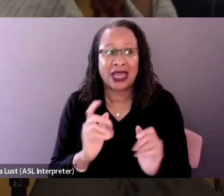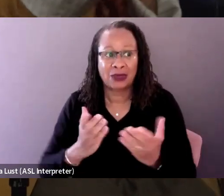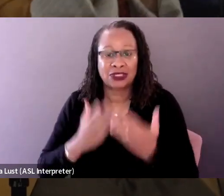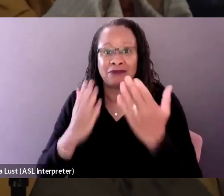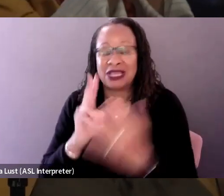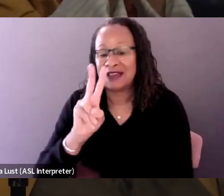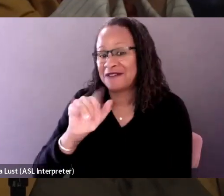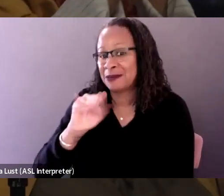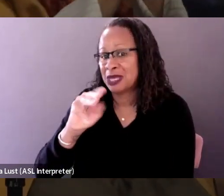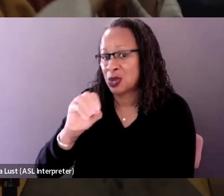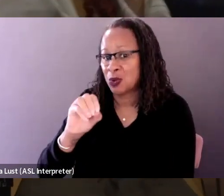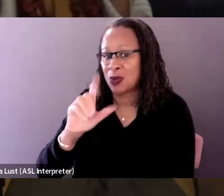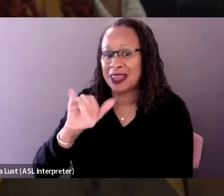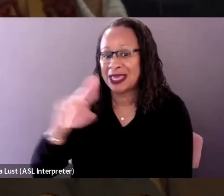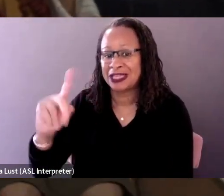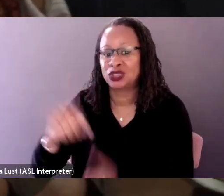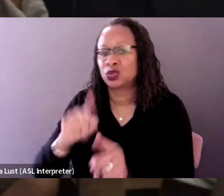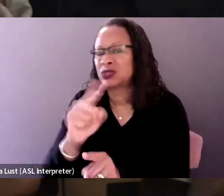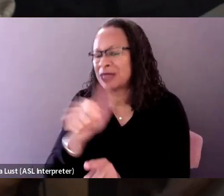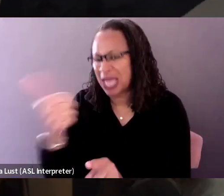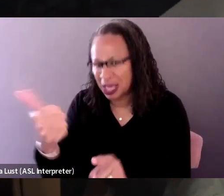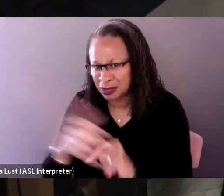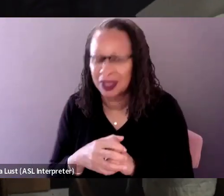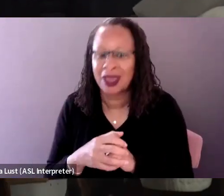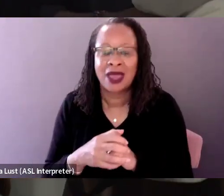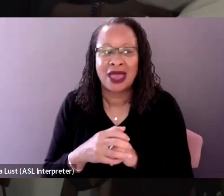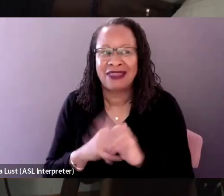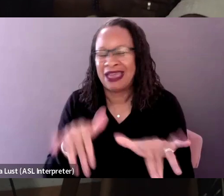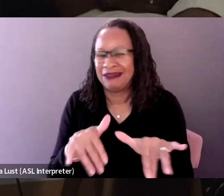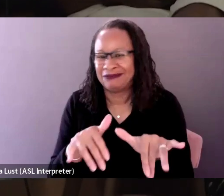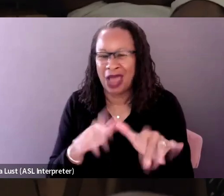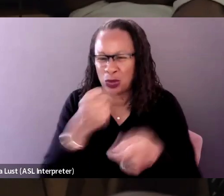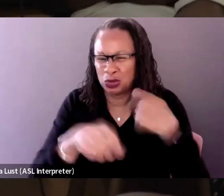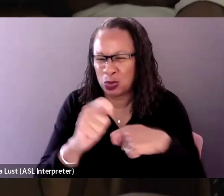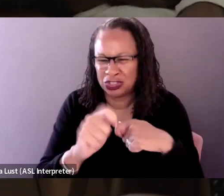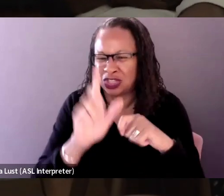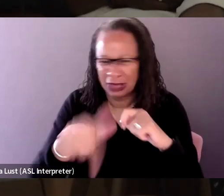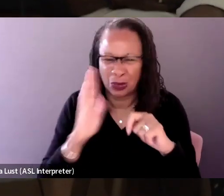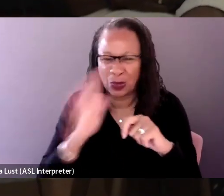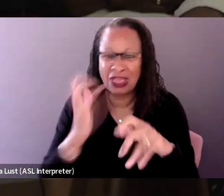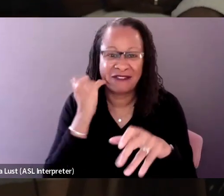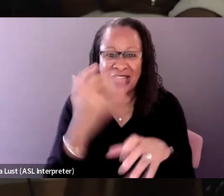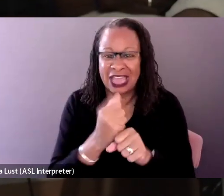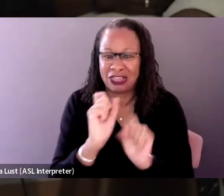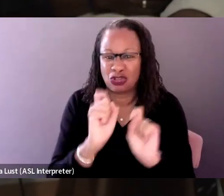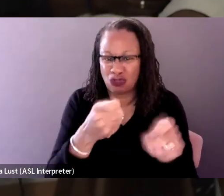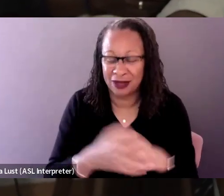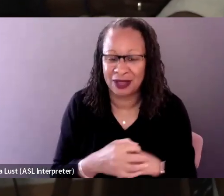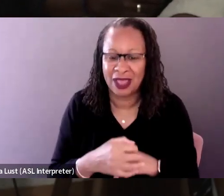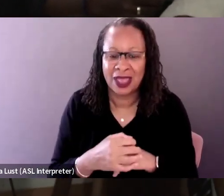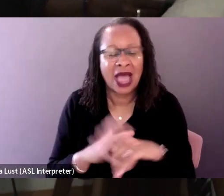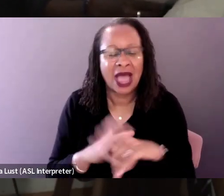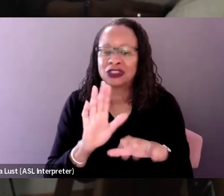if I can get my grant in for the deadline, I'll swap the video out, right? And dead link it. Yeah, I dead link a lot. So there's been a lot of applications when I'm